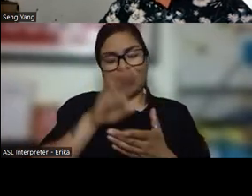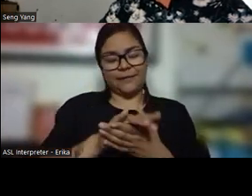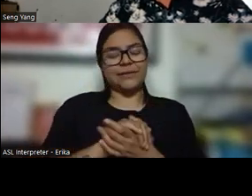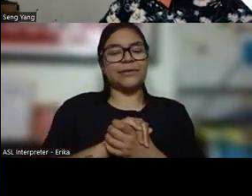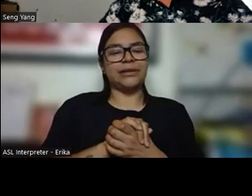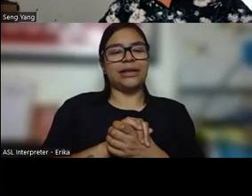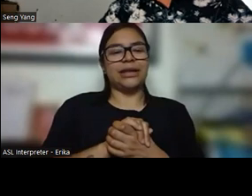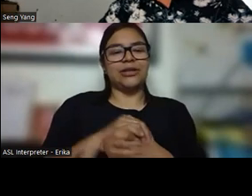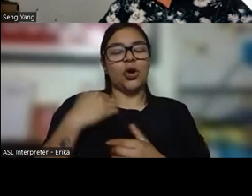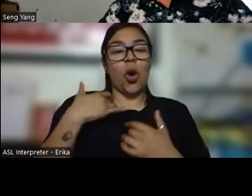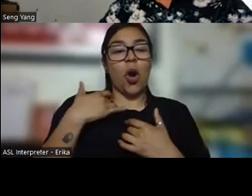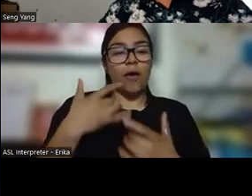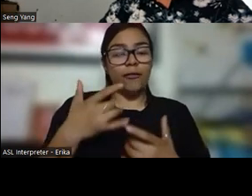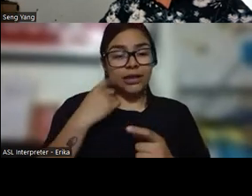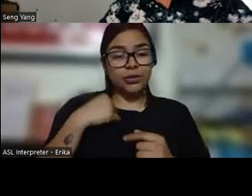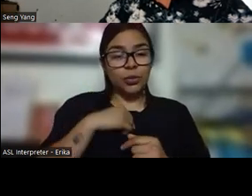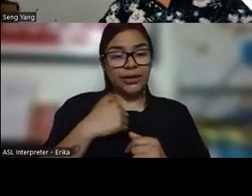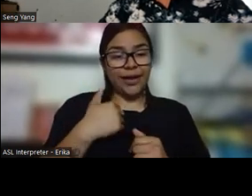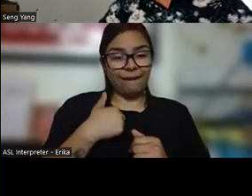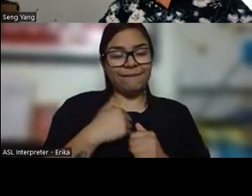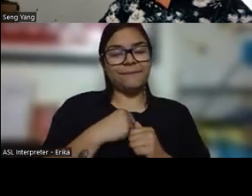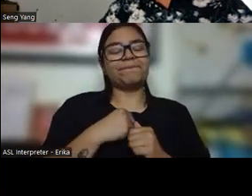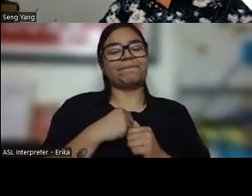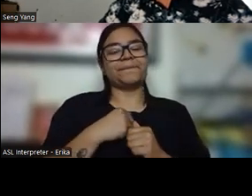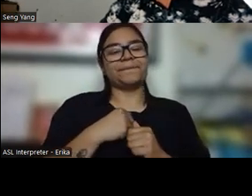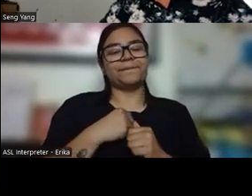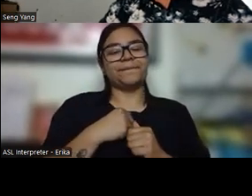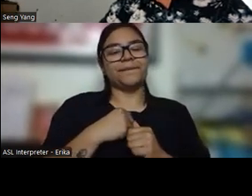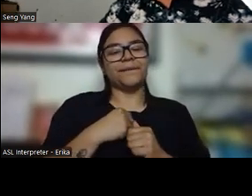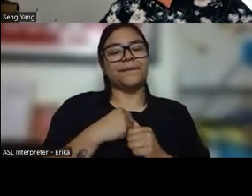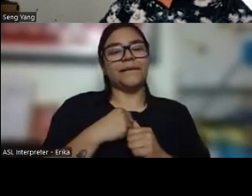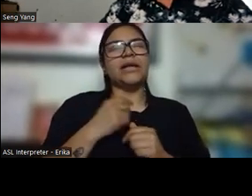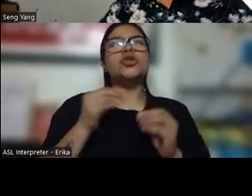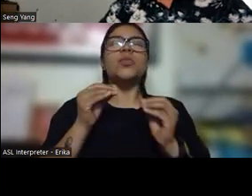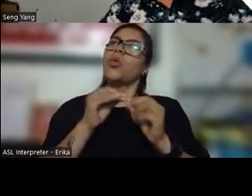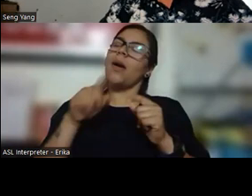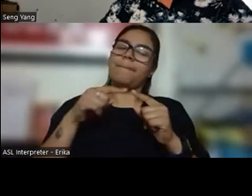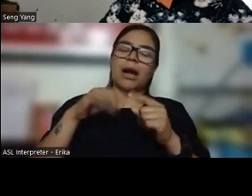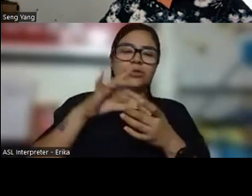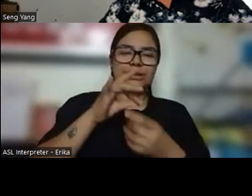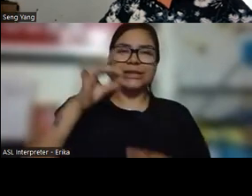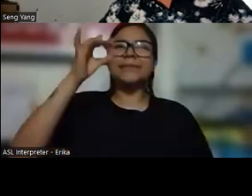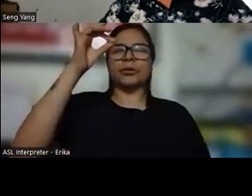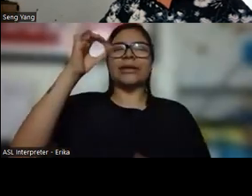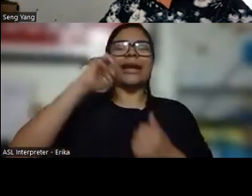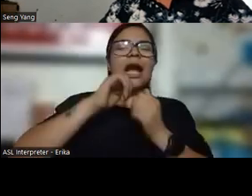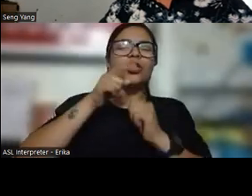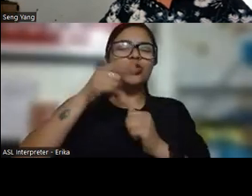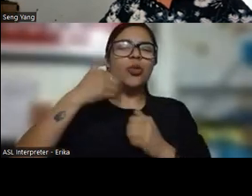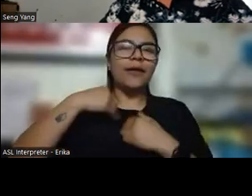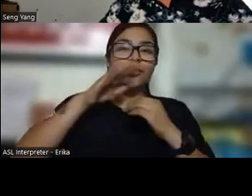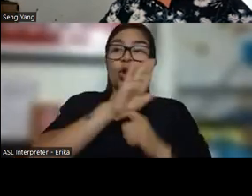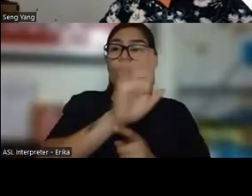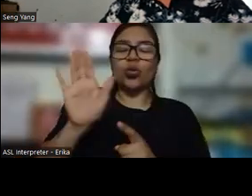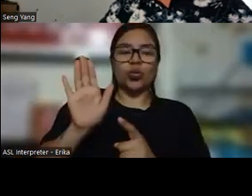all things, even though non or living things have a spirit. And the goal is to be in